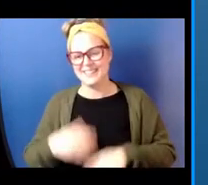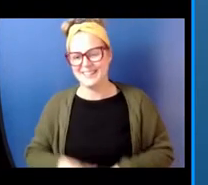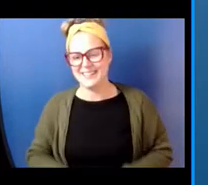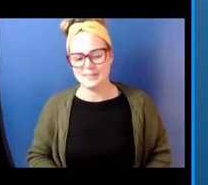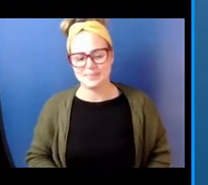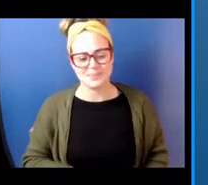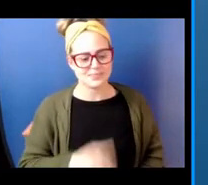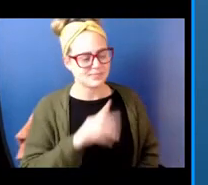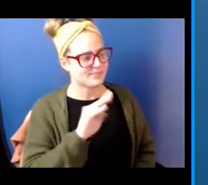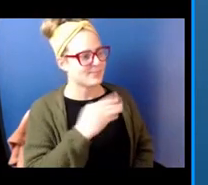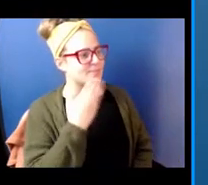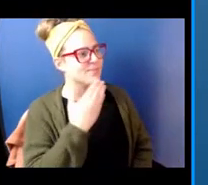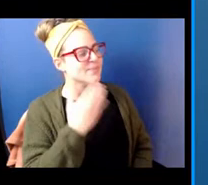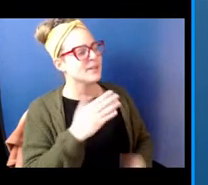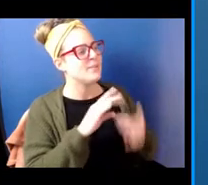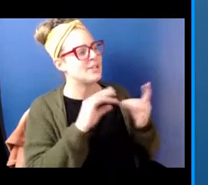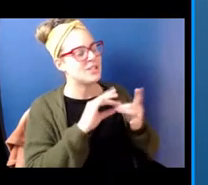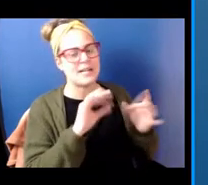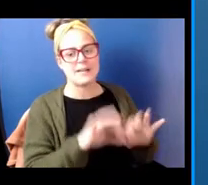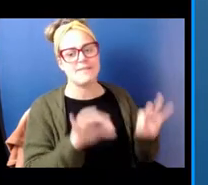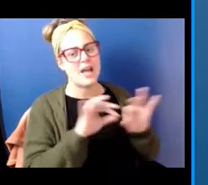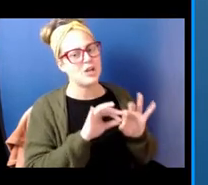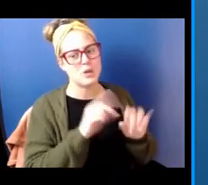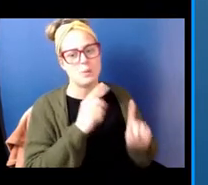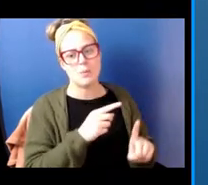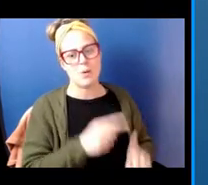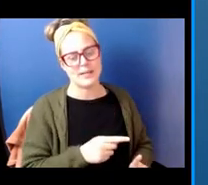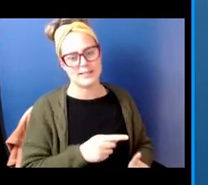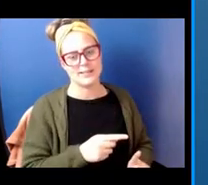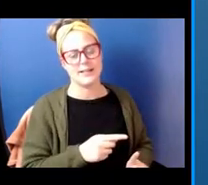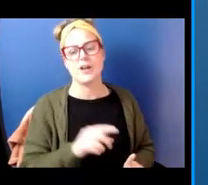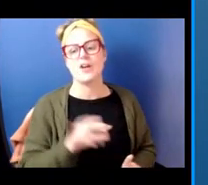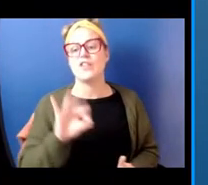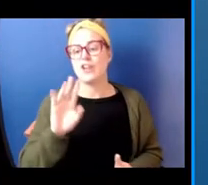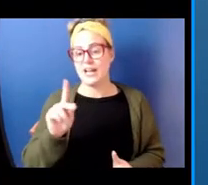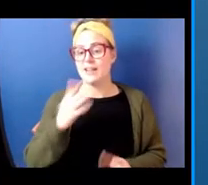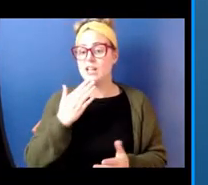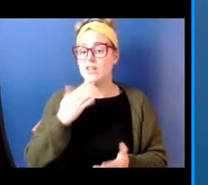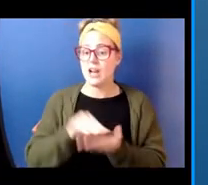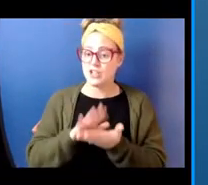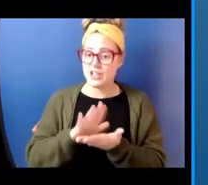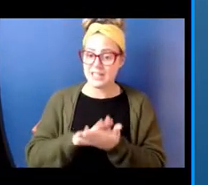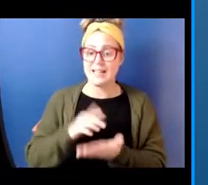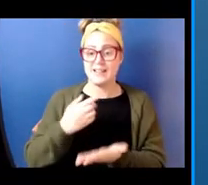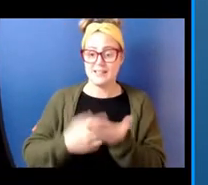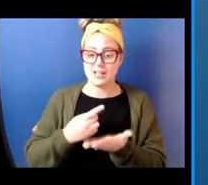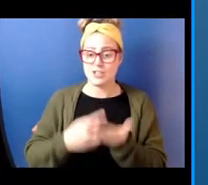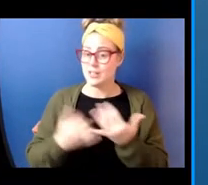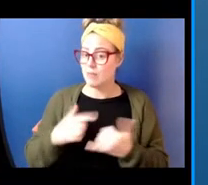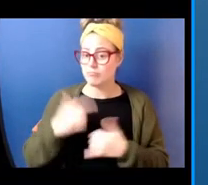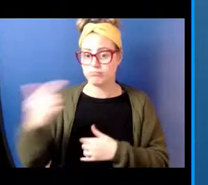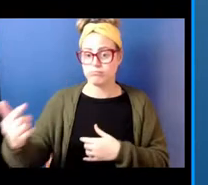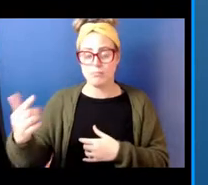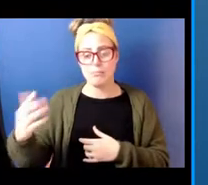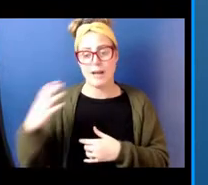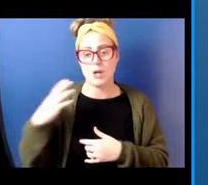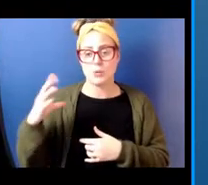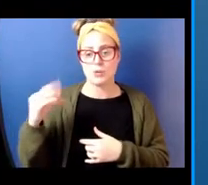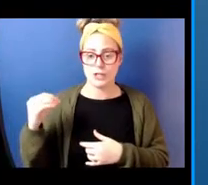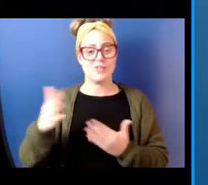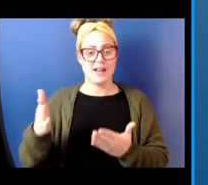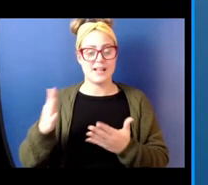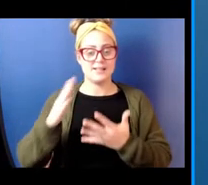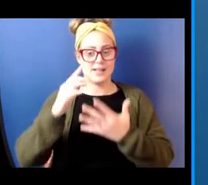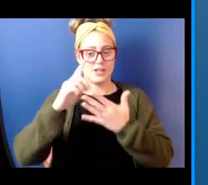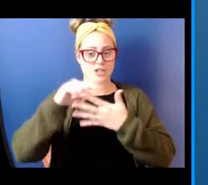up those very valuable points Frank thank you for entering this into the discussion I think I'll now turn it back over to my coach here